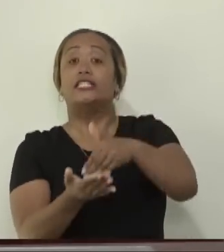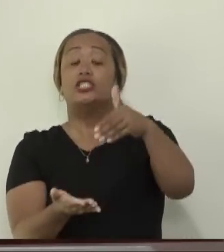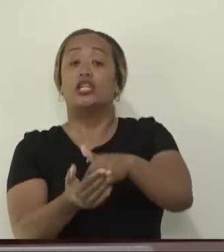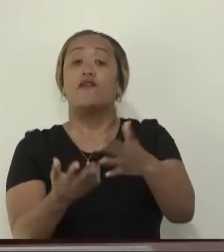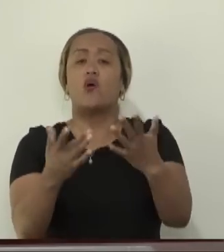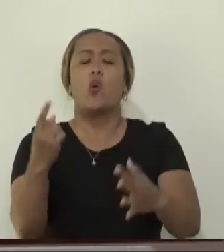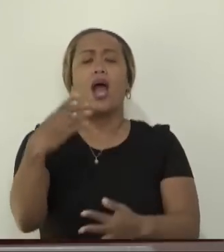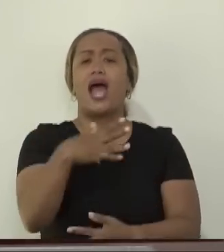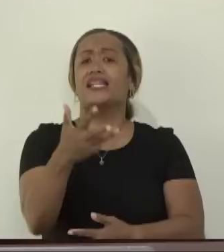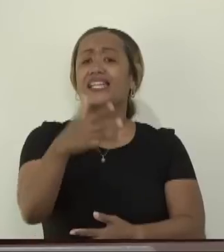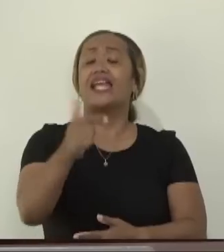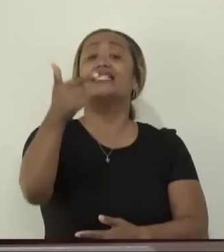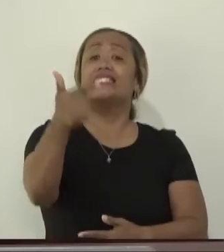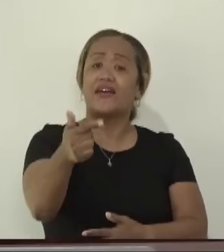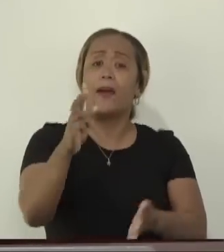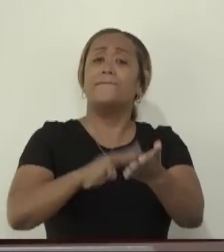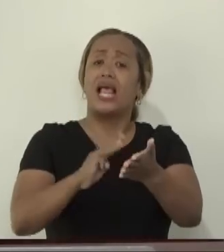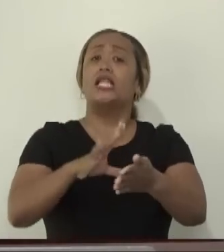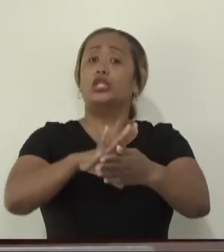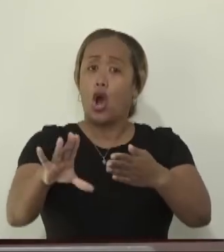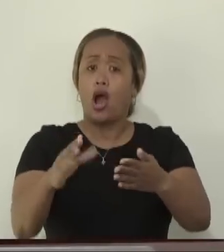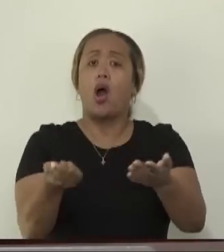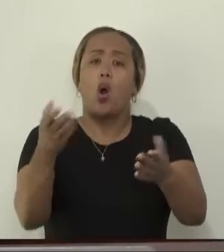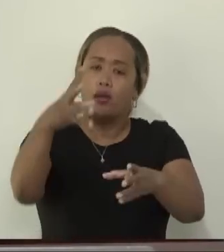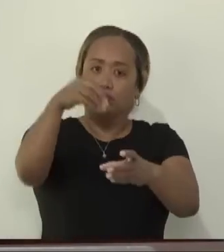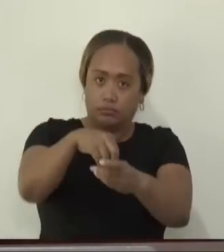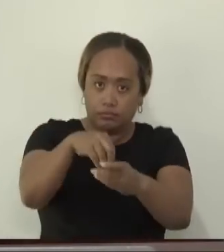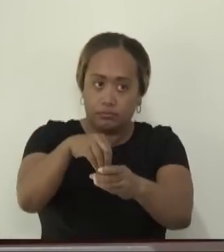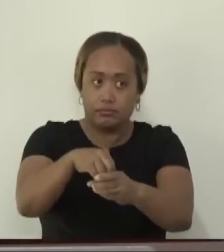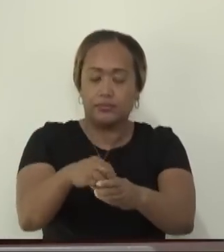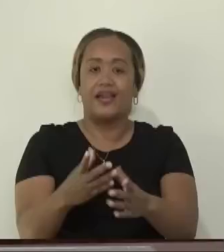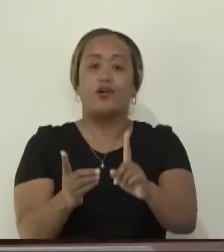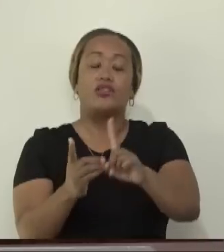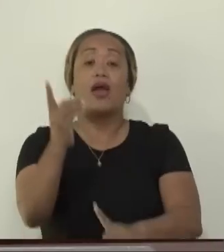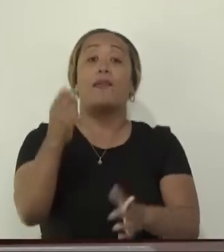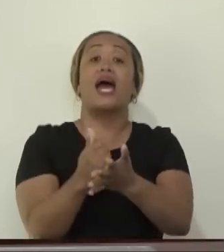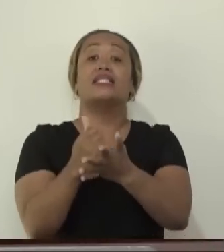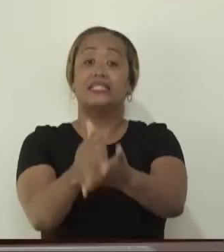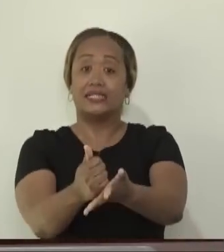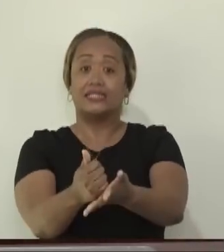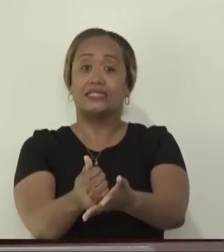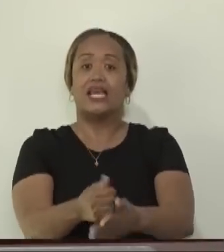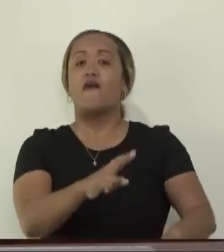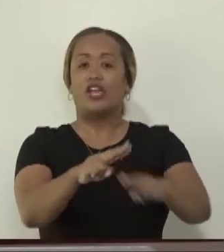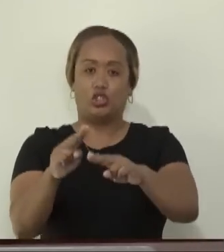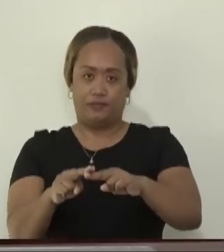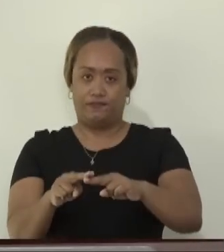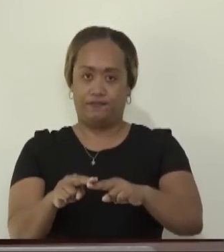to the $197 million in official development assistance to Fiji.